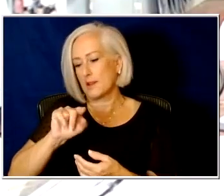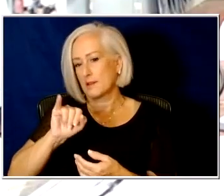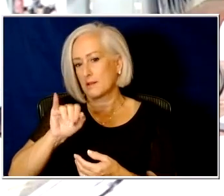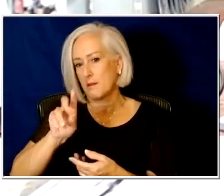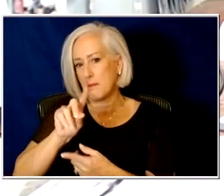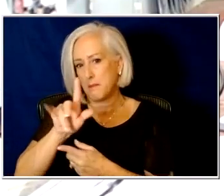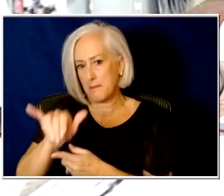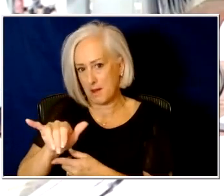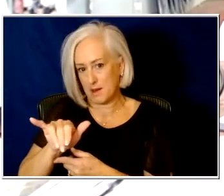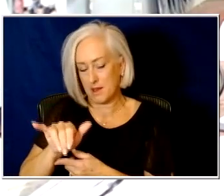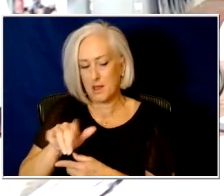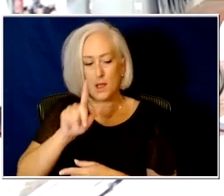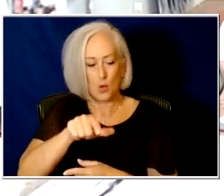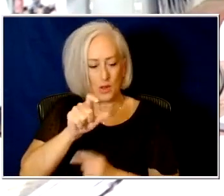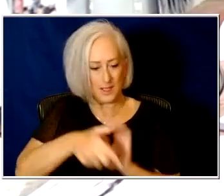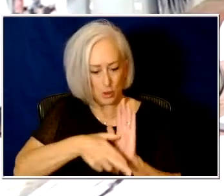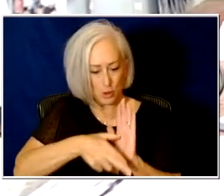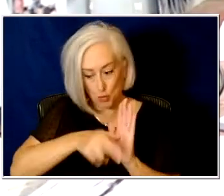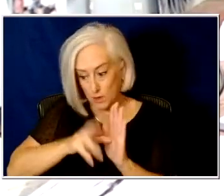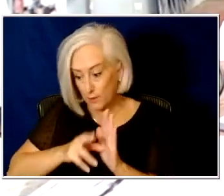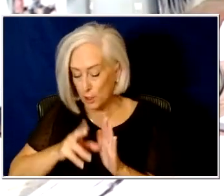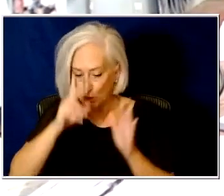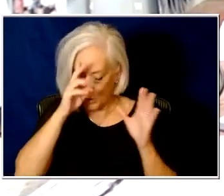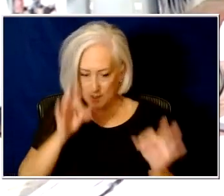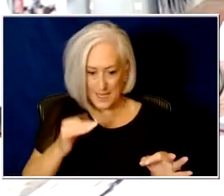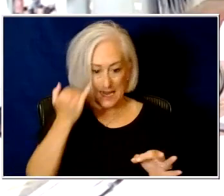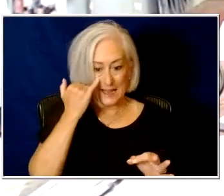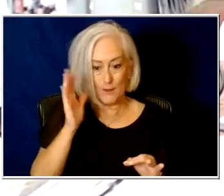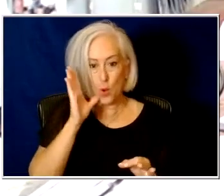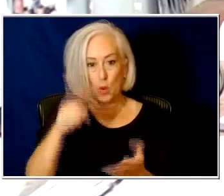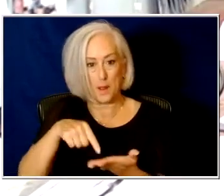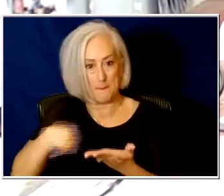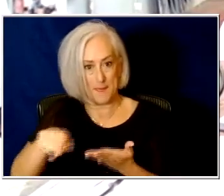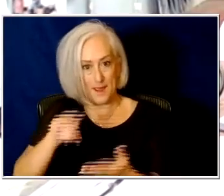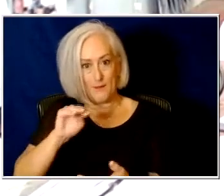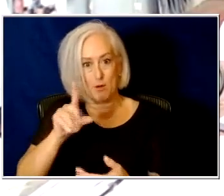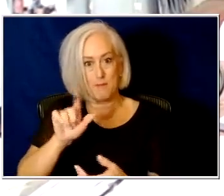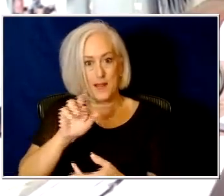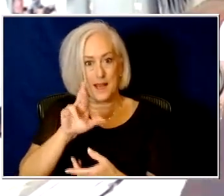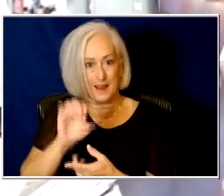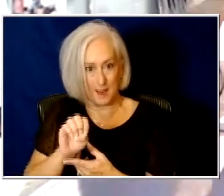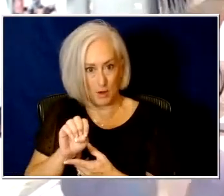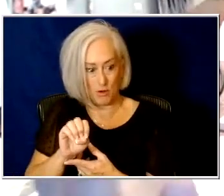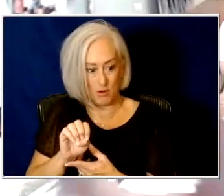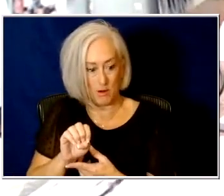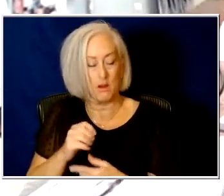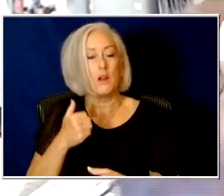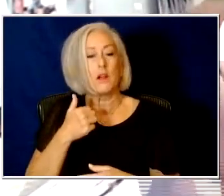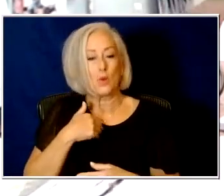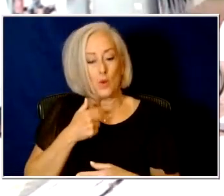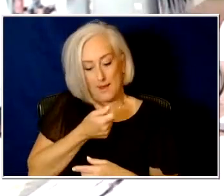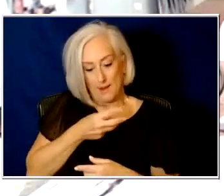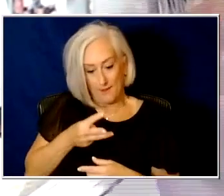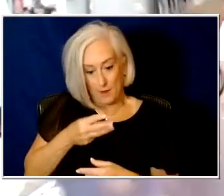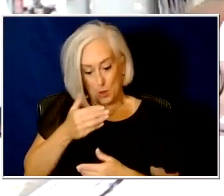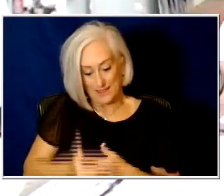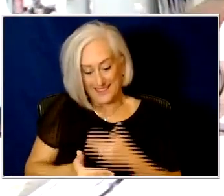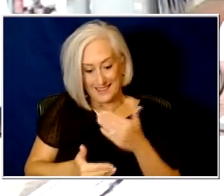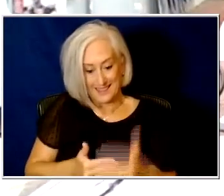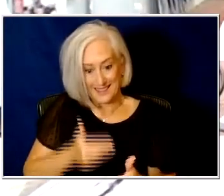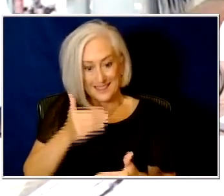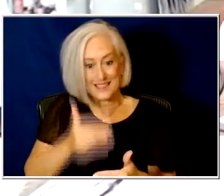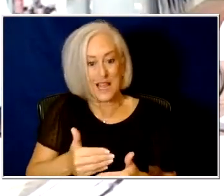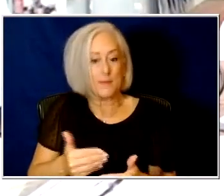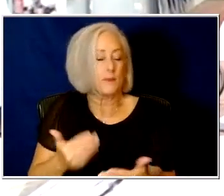and decide whether or not they're going to pay for this. So there's a couple steps that need to happen, and we have really no insight into how FDA and Medicare